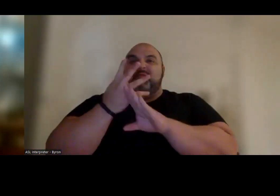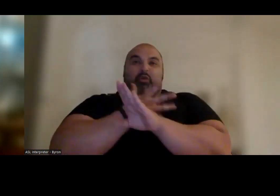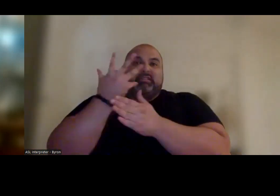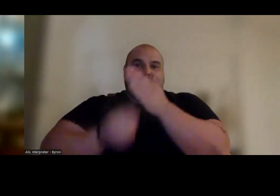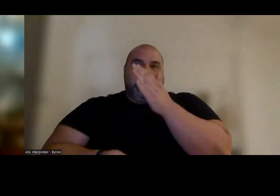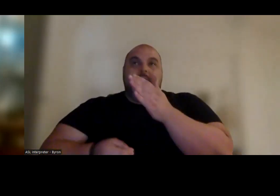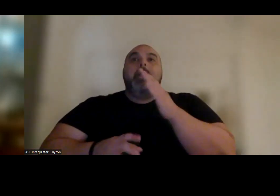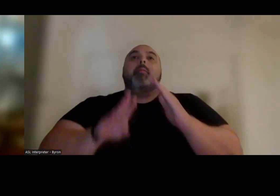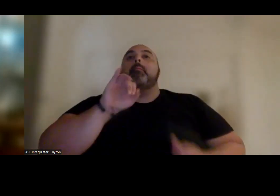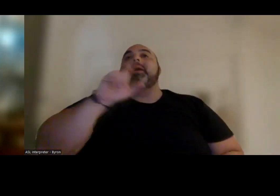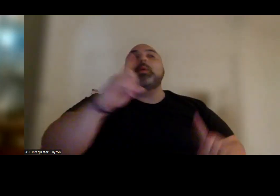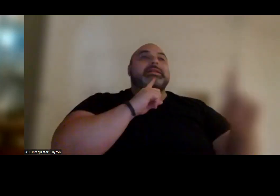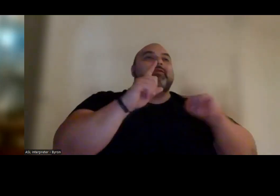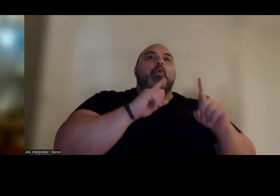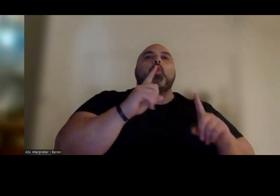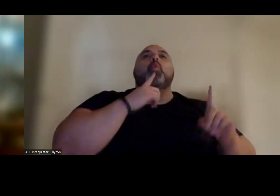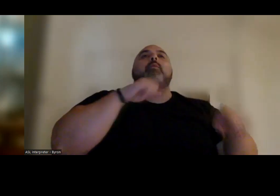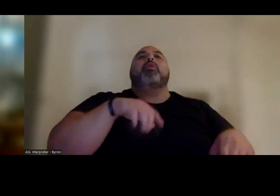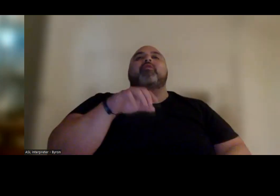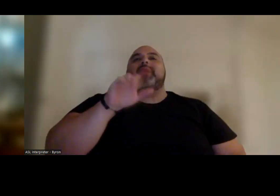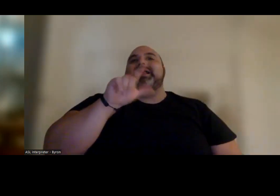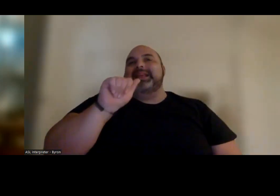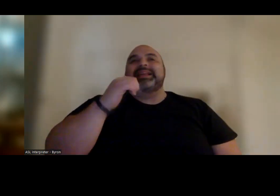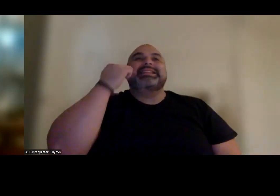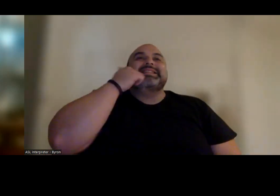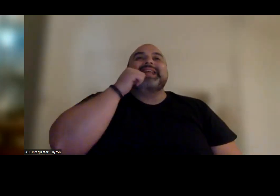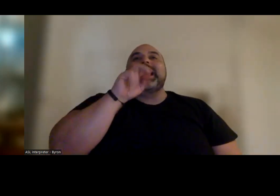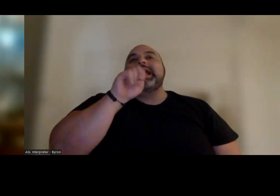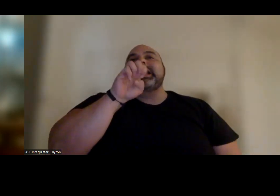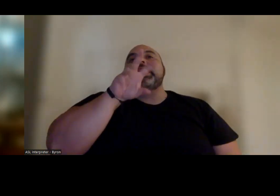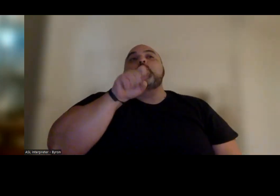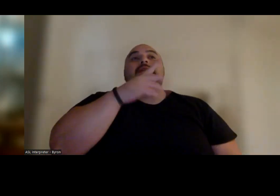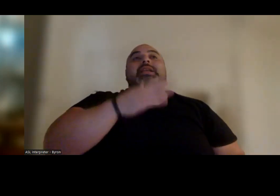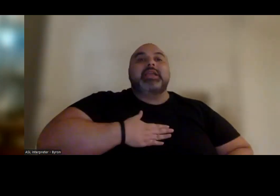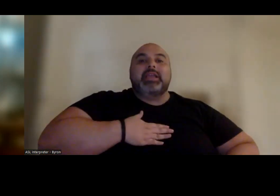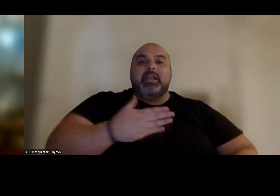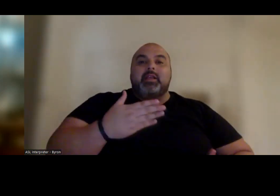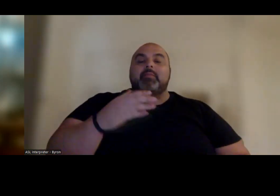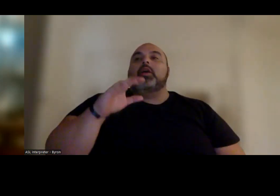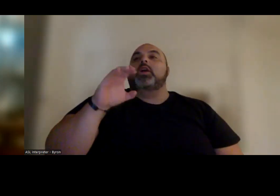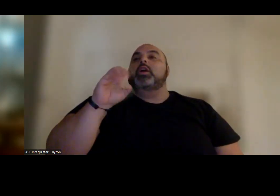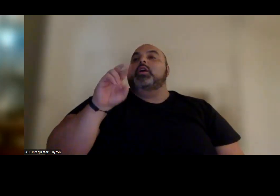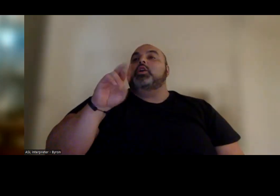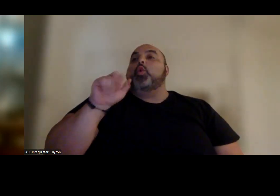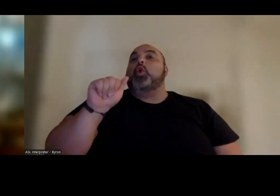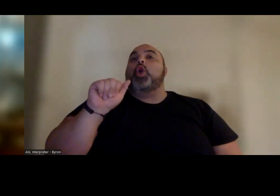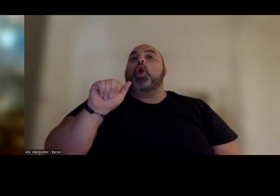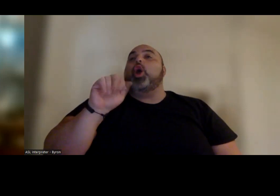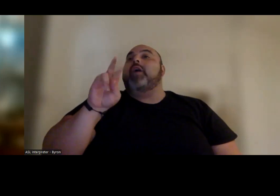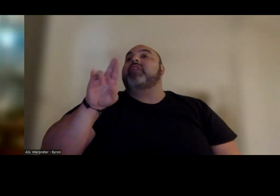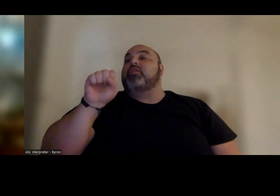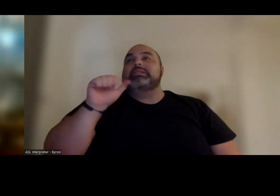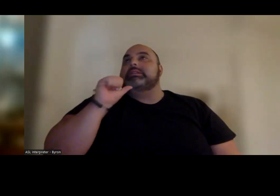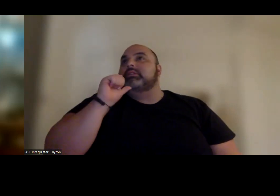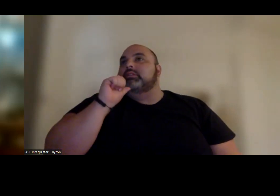phone by a reporter from the L.A. Daily News, and he admitted. He said, Corona virus is nothing to fool around with.